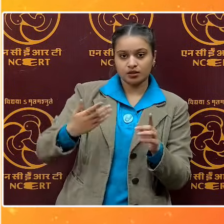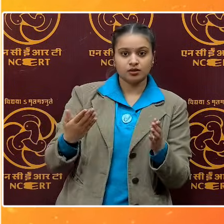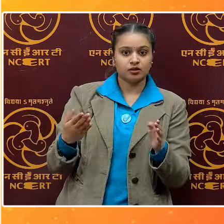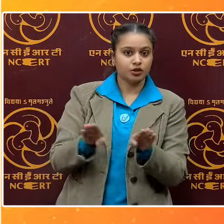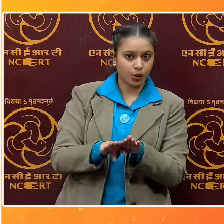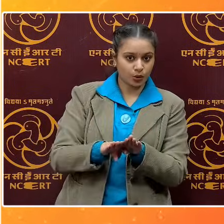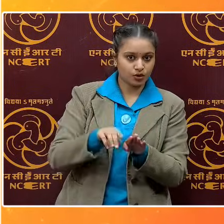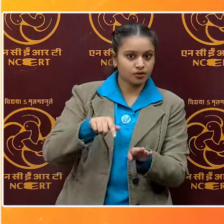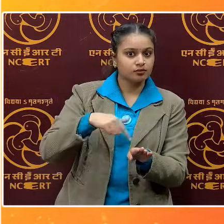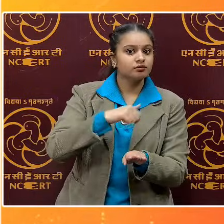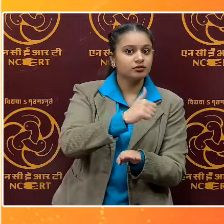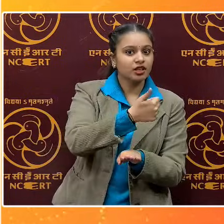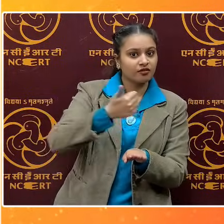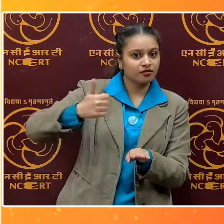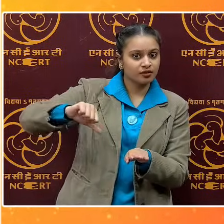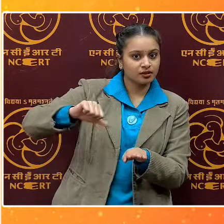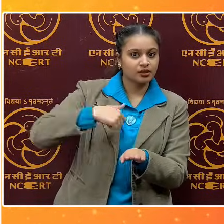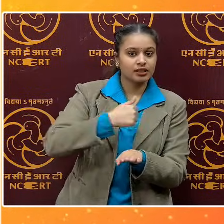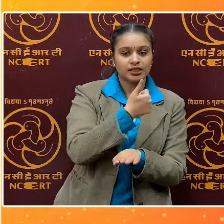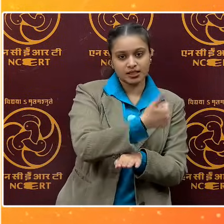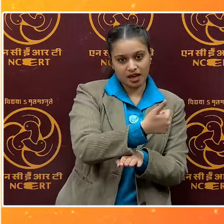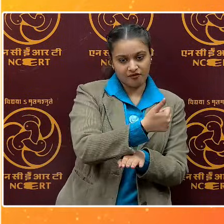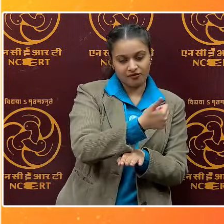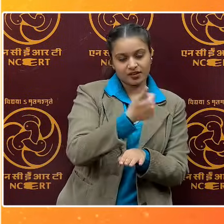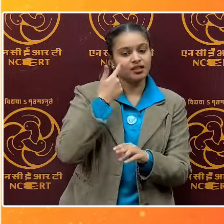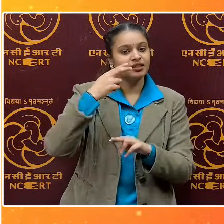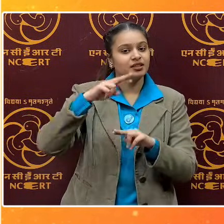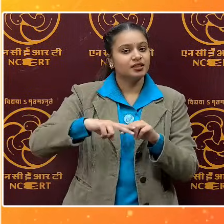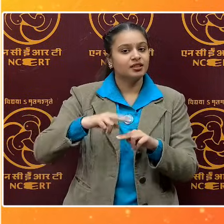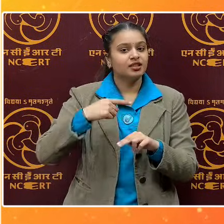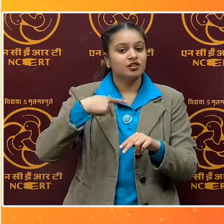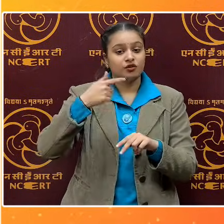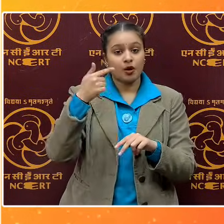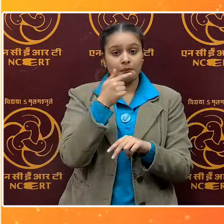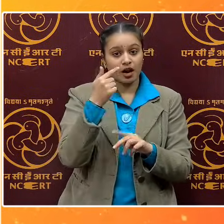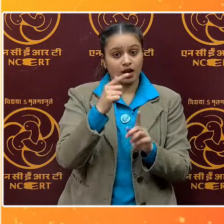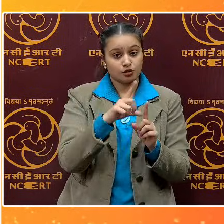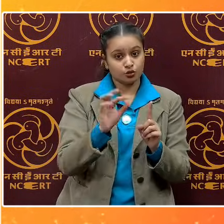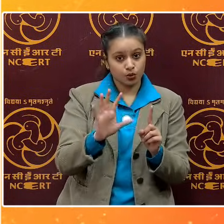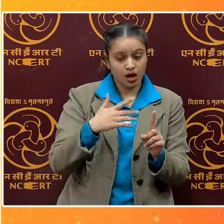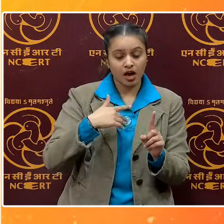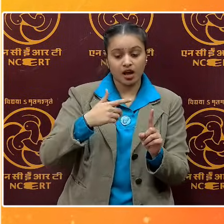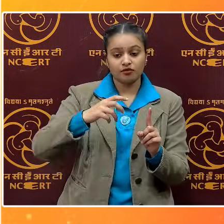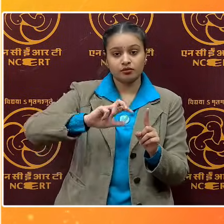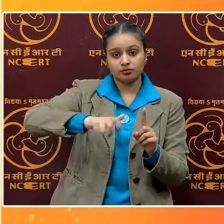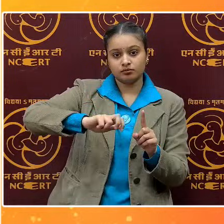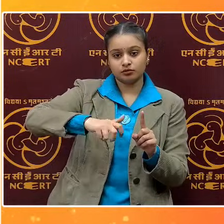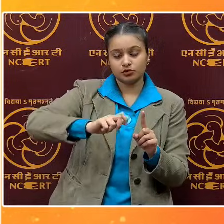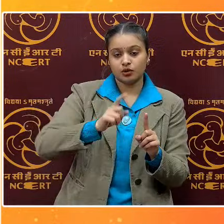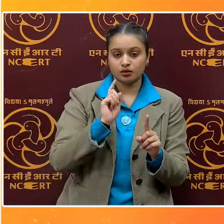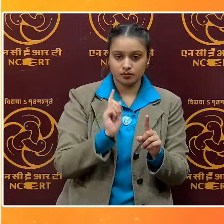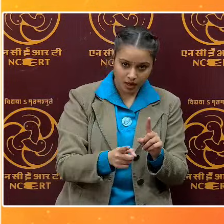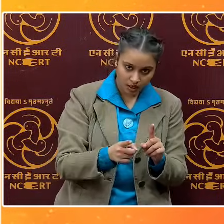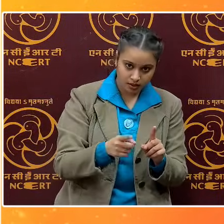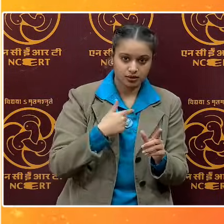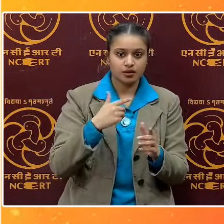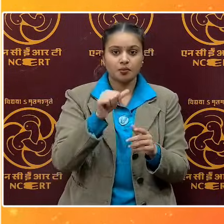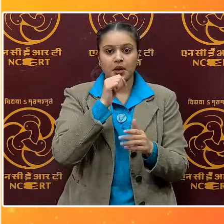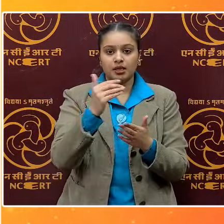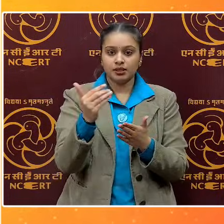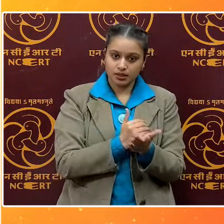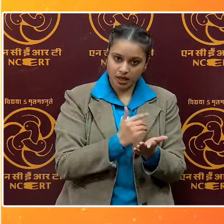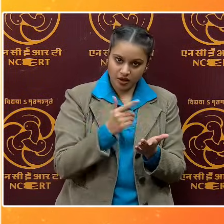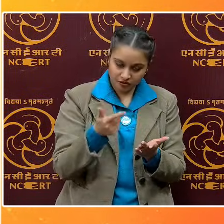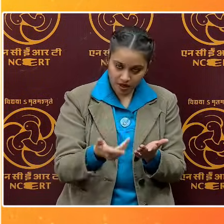Save. Save. Yes. Turning off the tap while brushing. Yes, it is save. It is a good habit. We are saving water